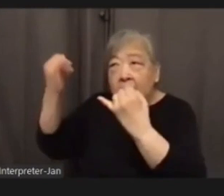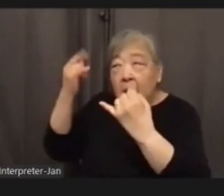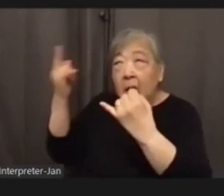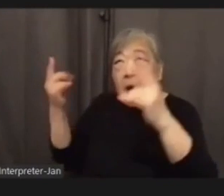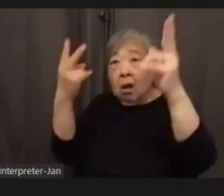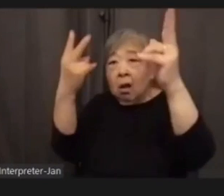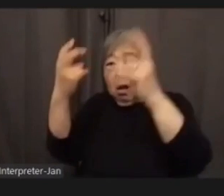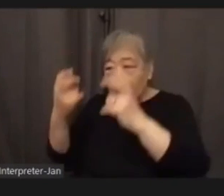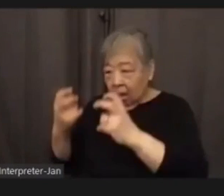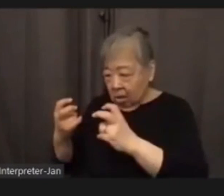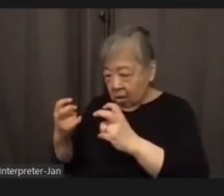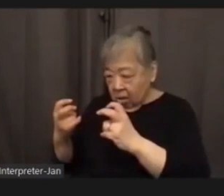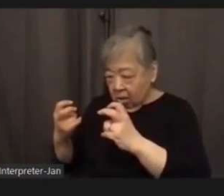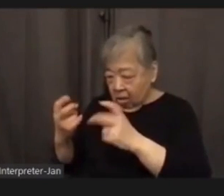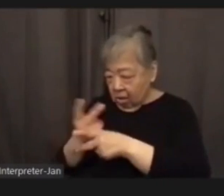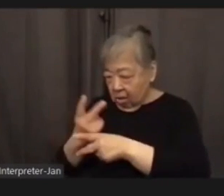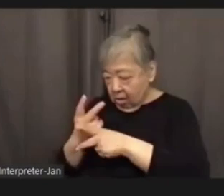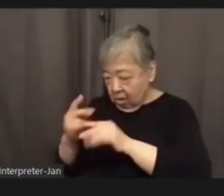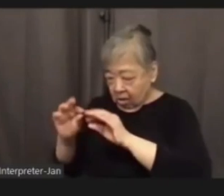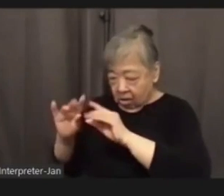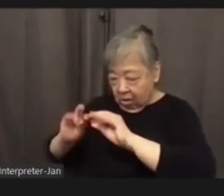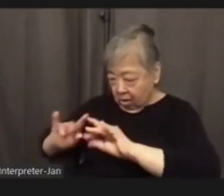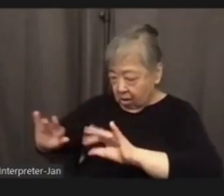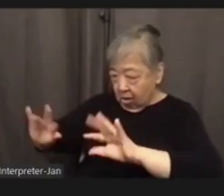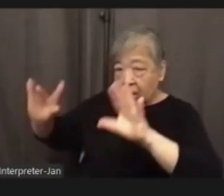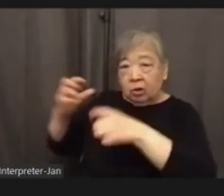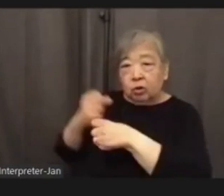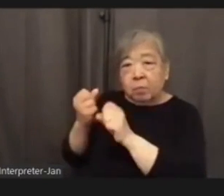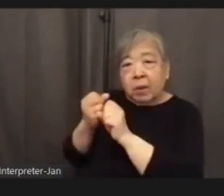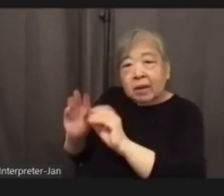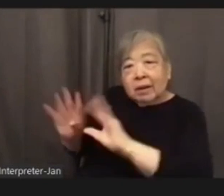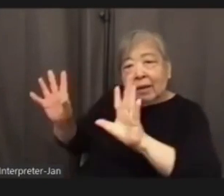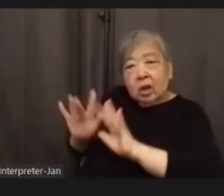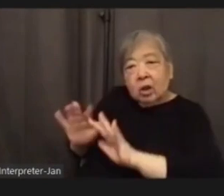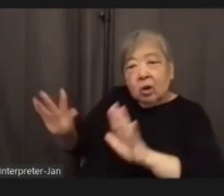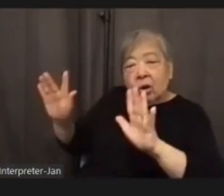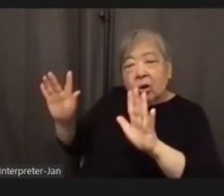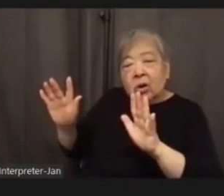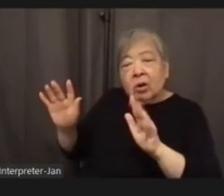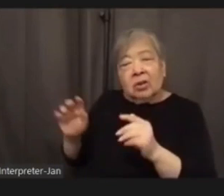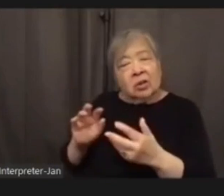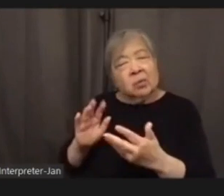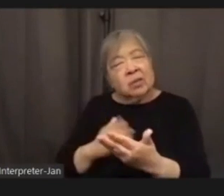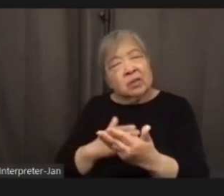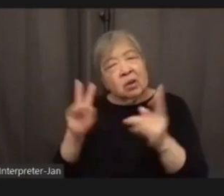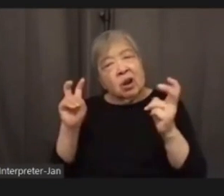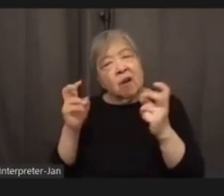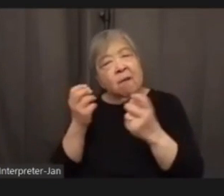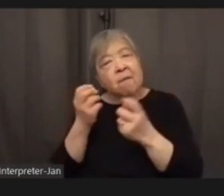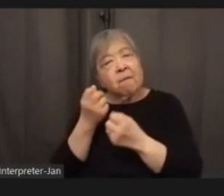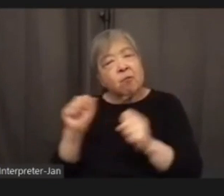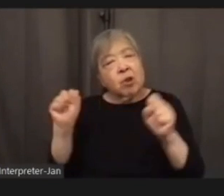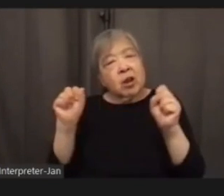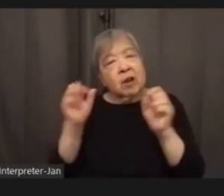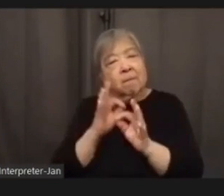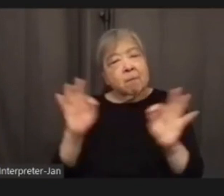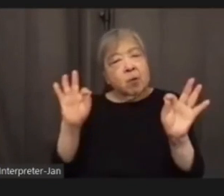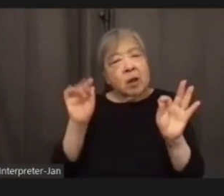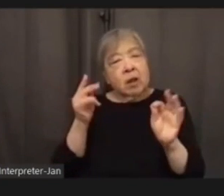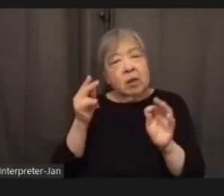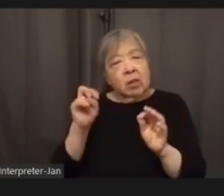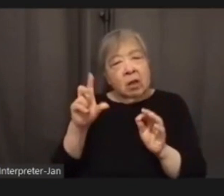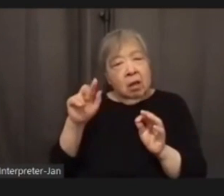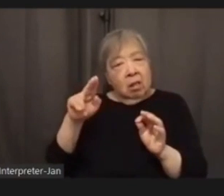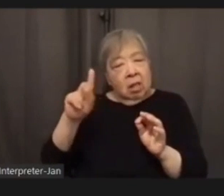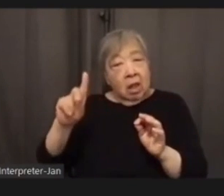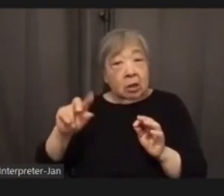you know, crystallize them. And so with Free the Land, Yuri wanted us to sing for